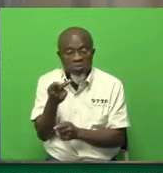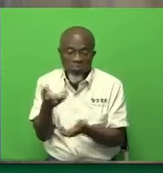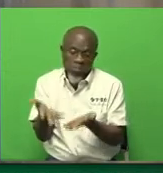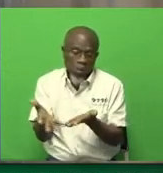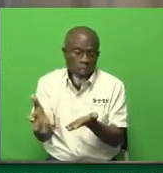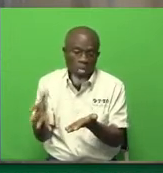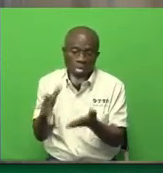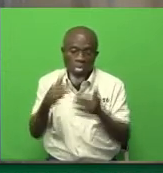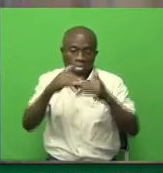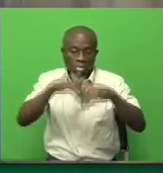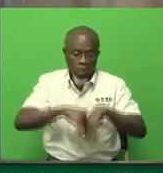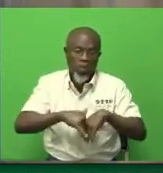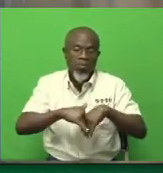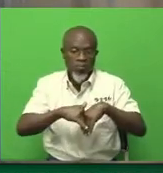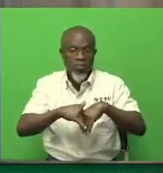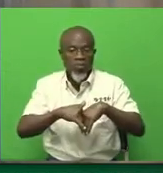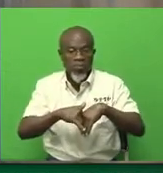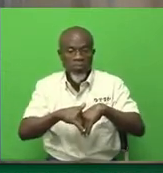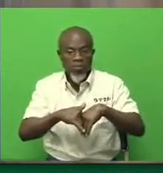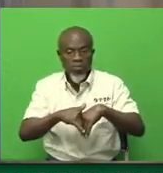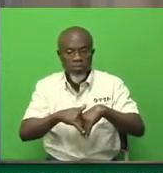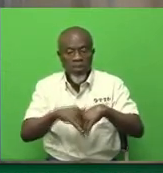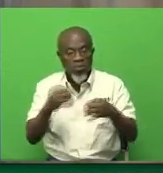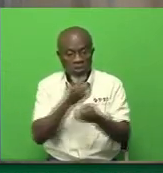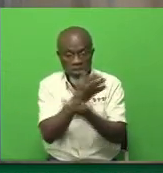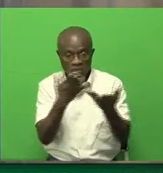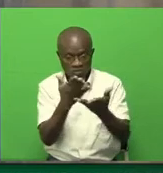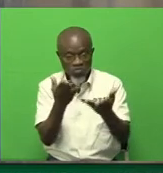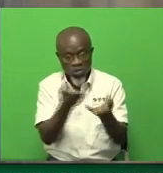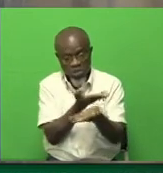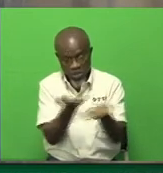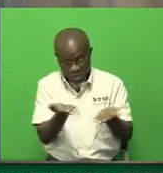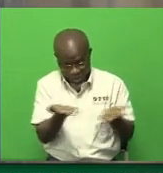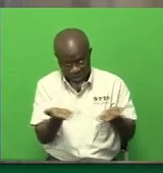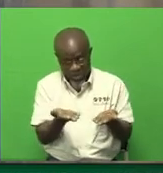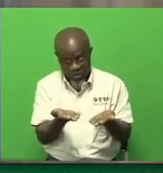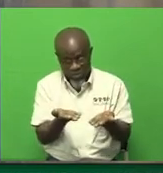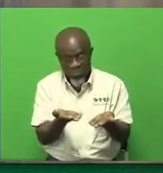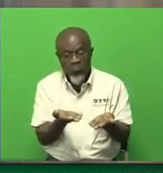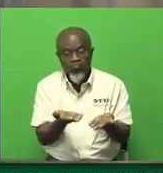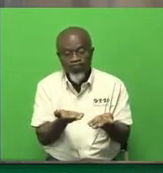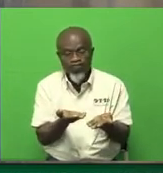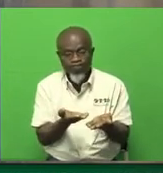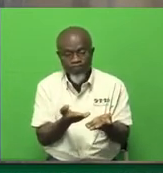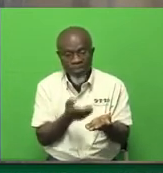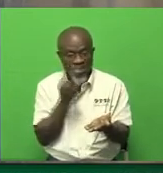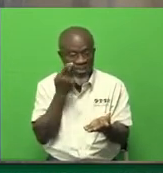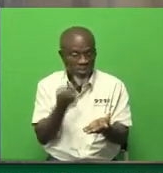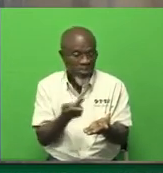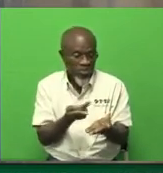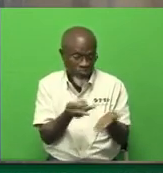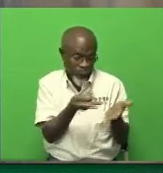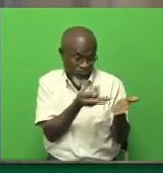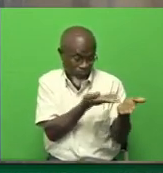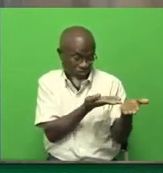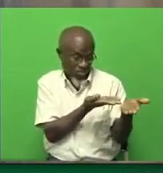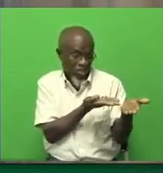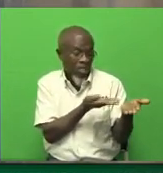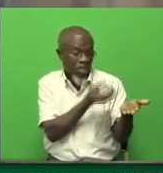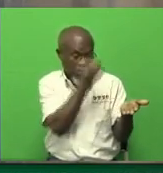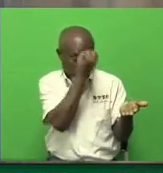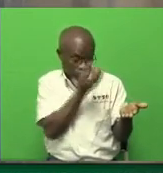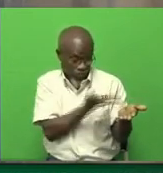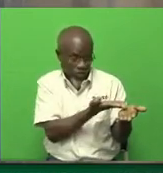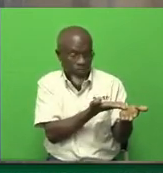production and the data based this truth out here's the detail in 2015 the country recorded